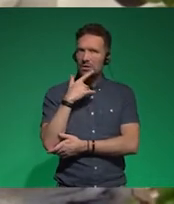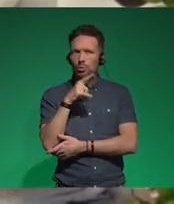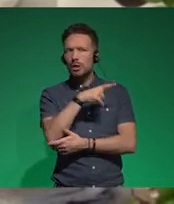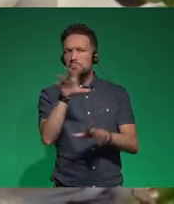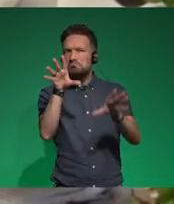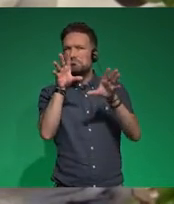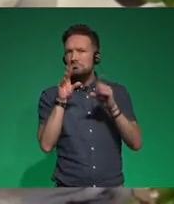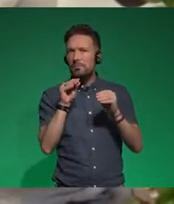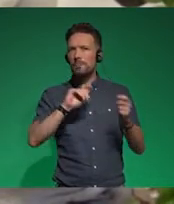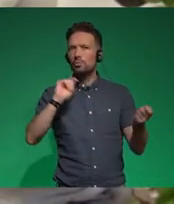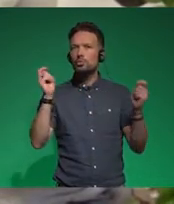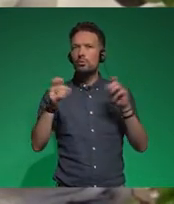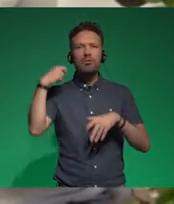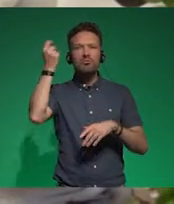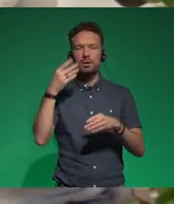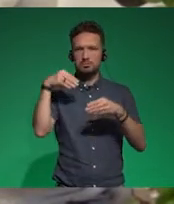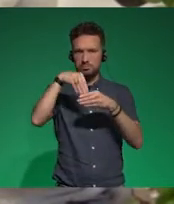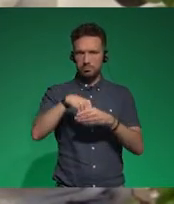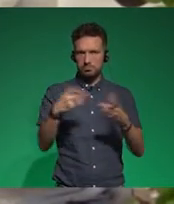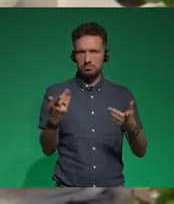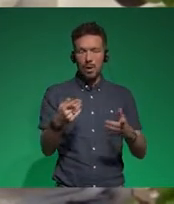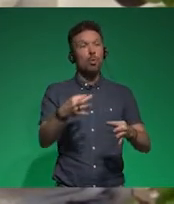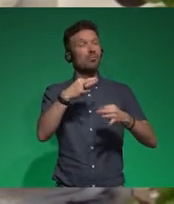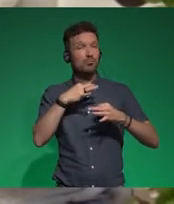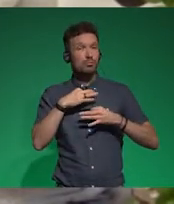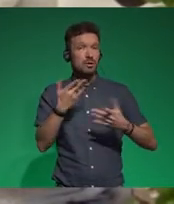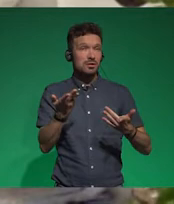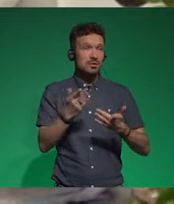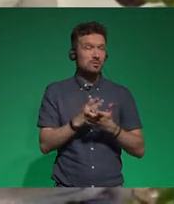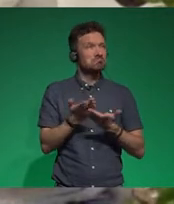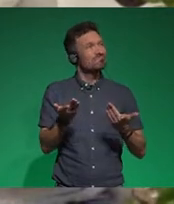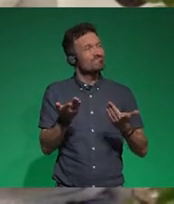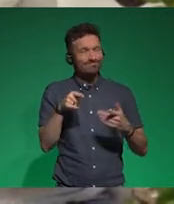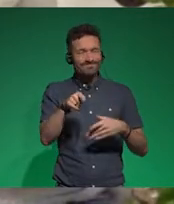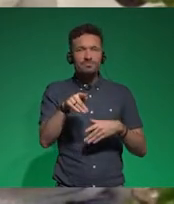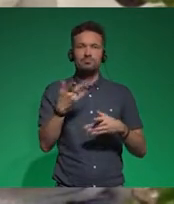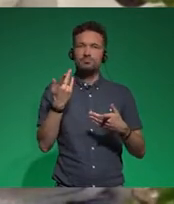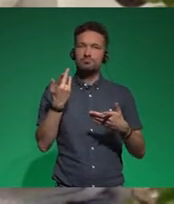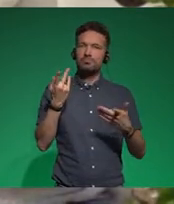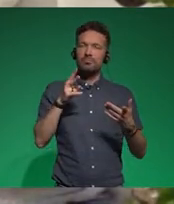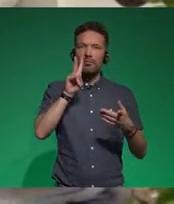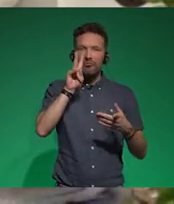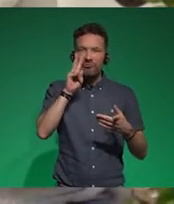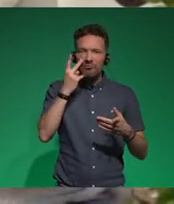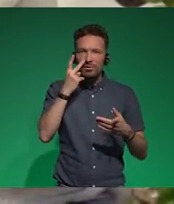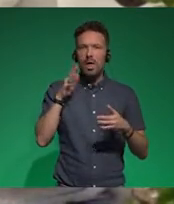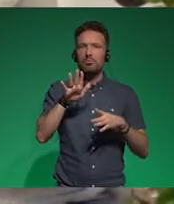interest in history and memory. And I became very interested in this idea of